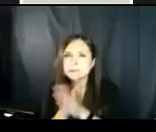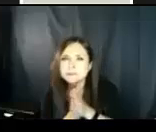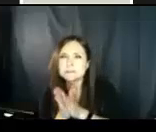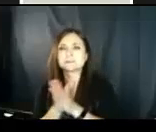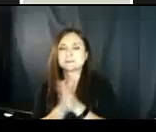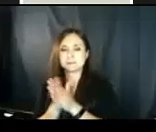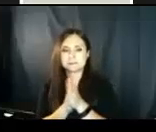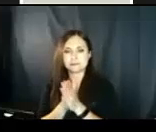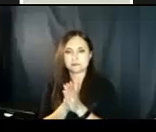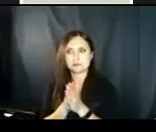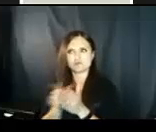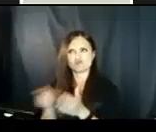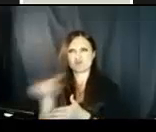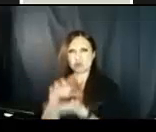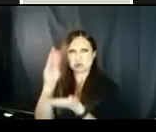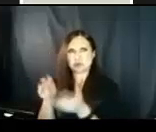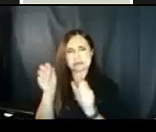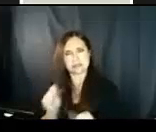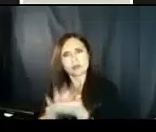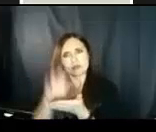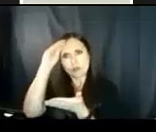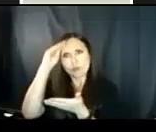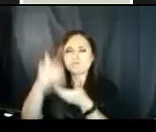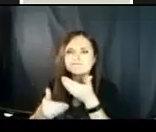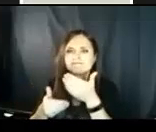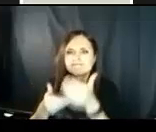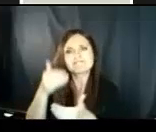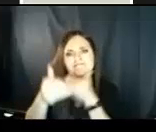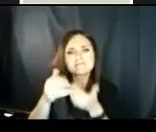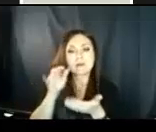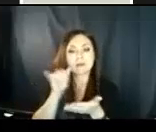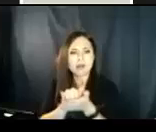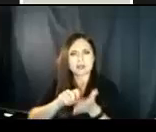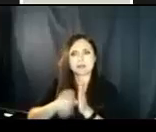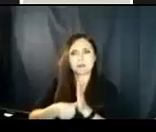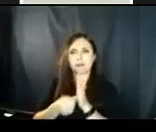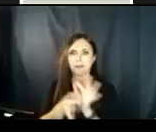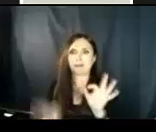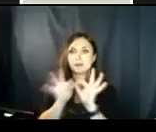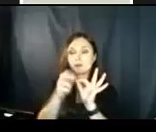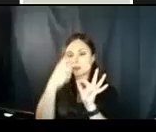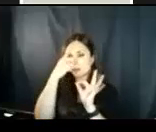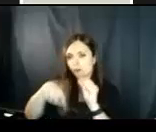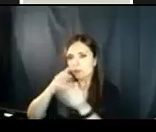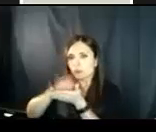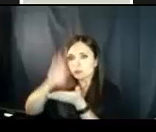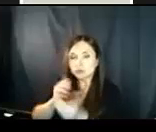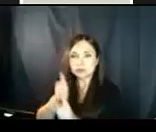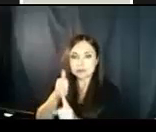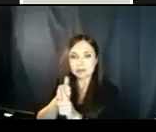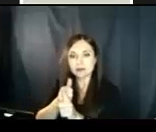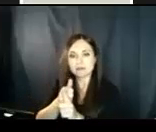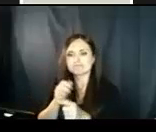so that they're able to learn and progress. So those are things that when we think about student engagement, they all come